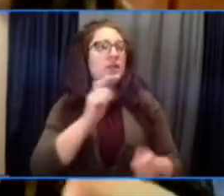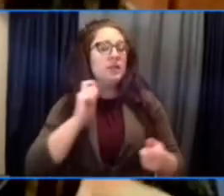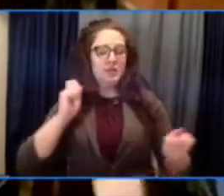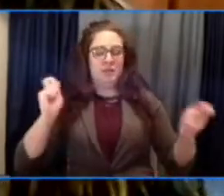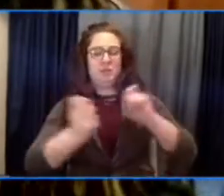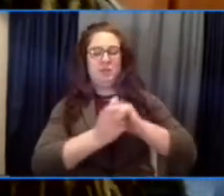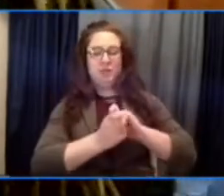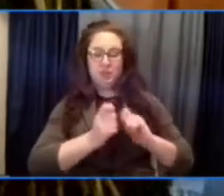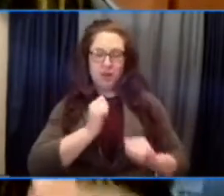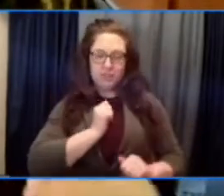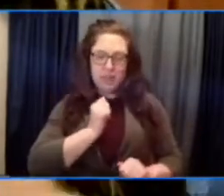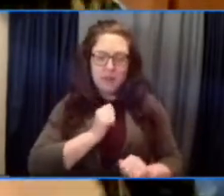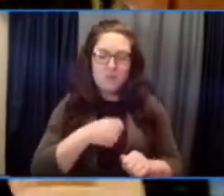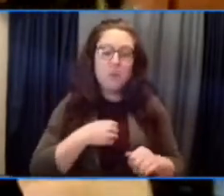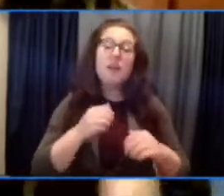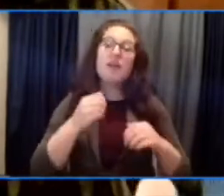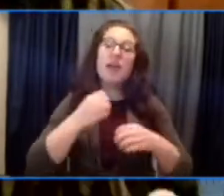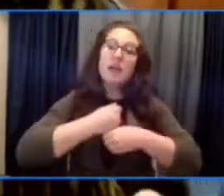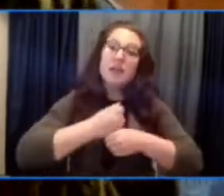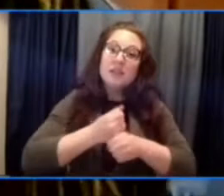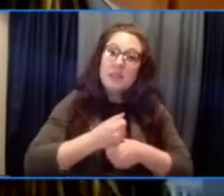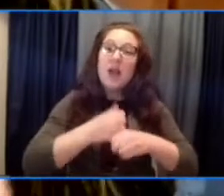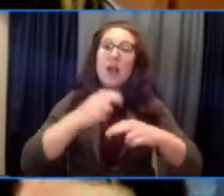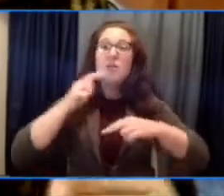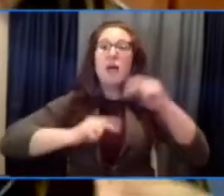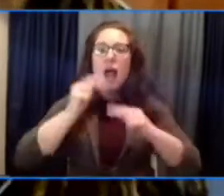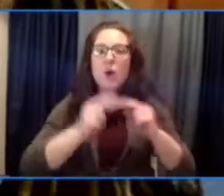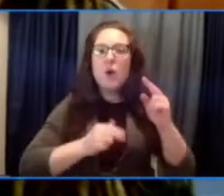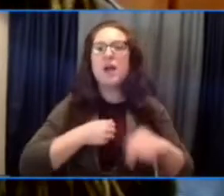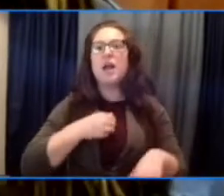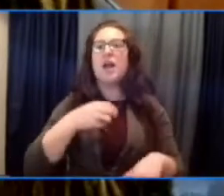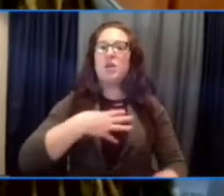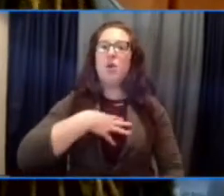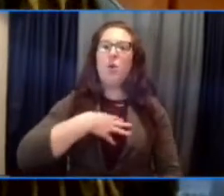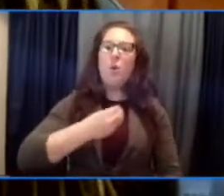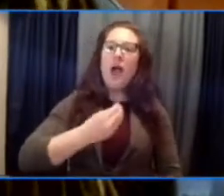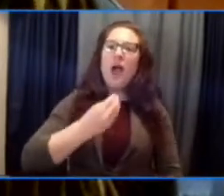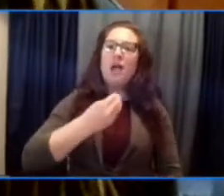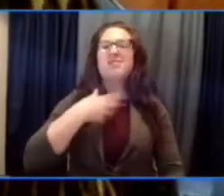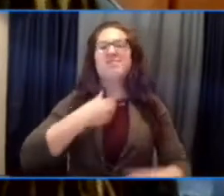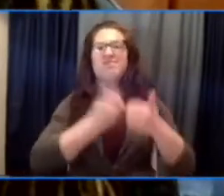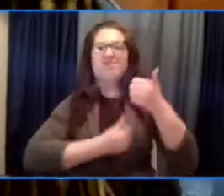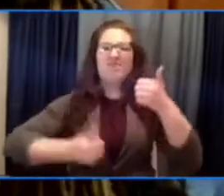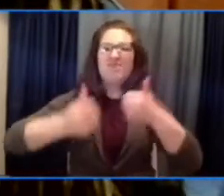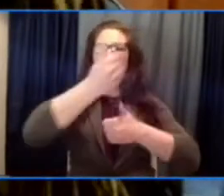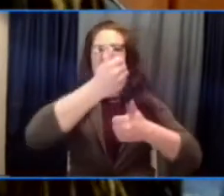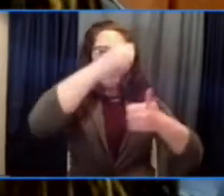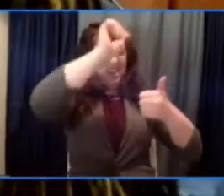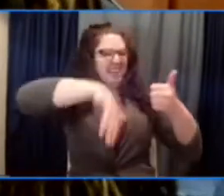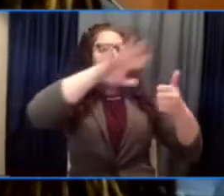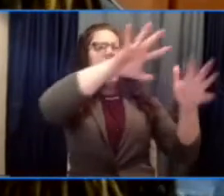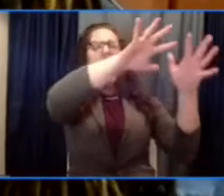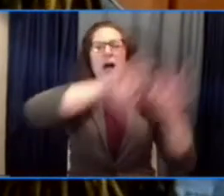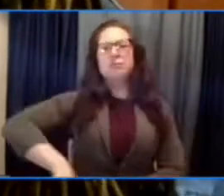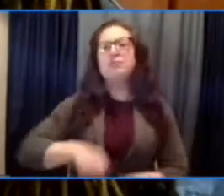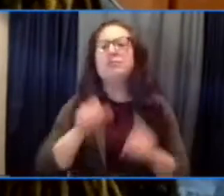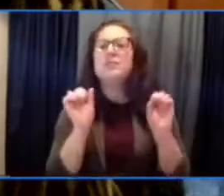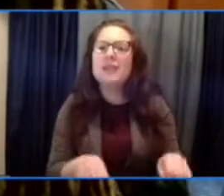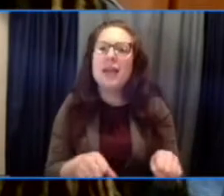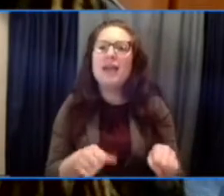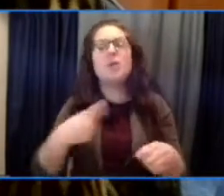build state power. We can dismantle white supremacy. We can build a new economy and a new democracy, and we can do it